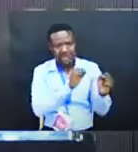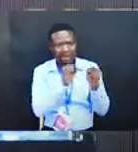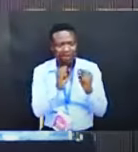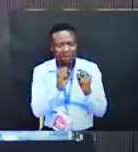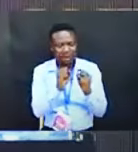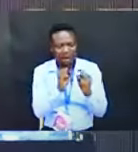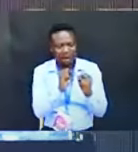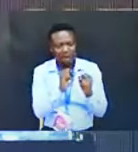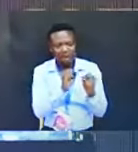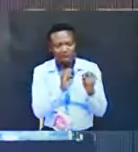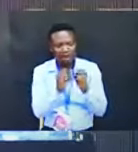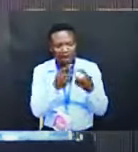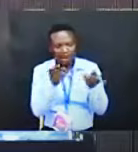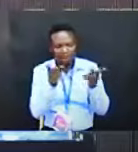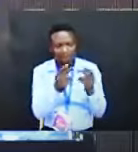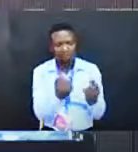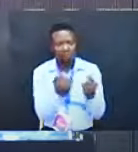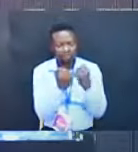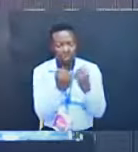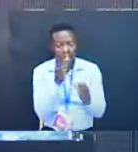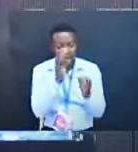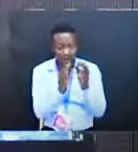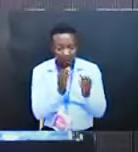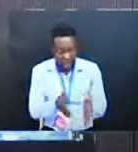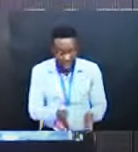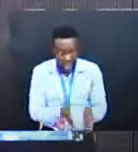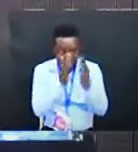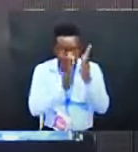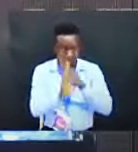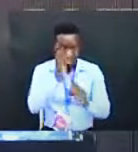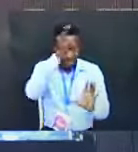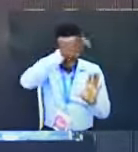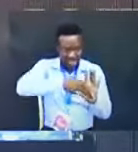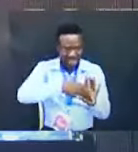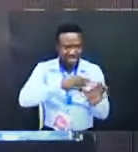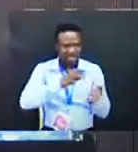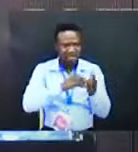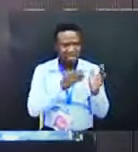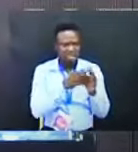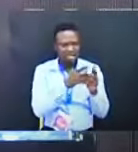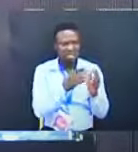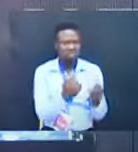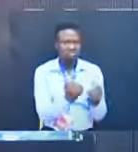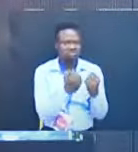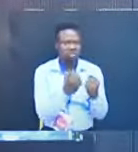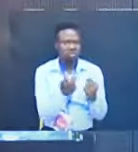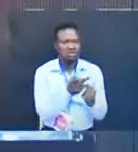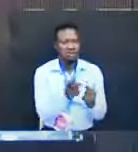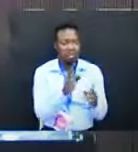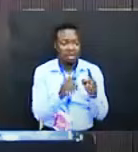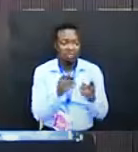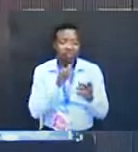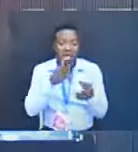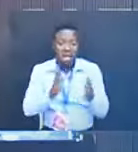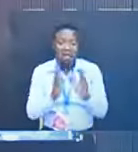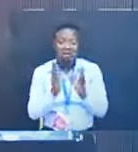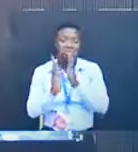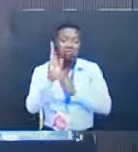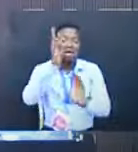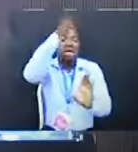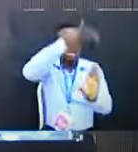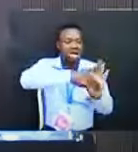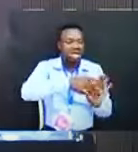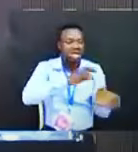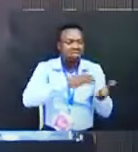strength when you allow Him. And when you don't, you can suffer the troubles that